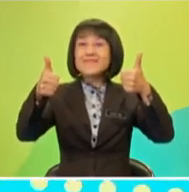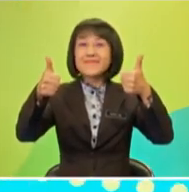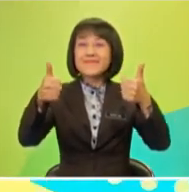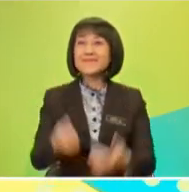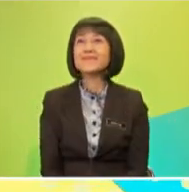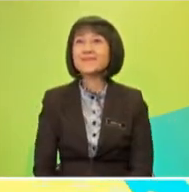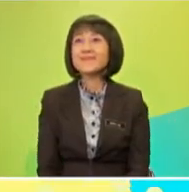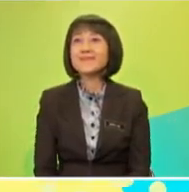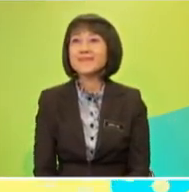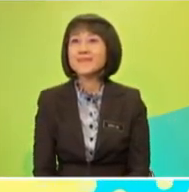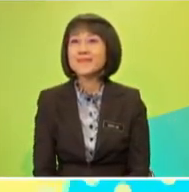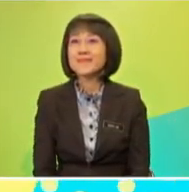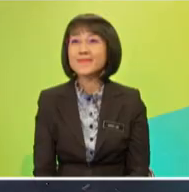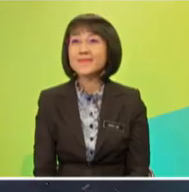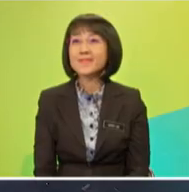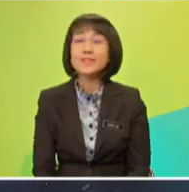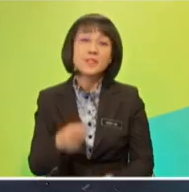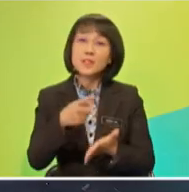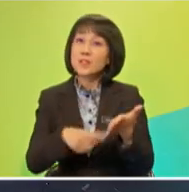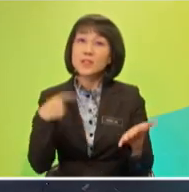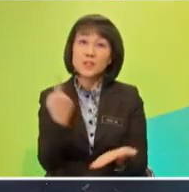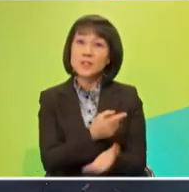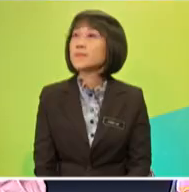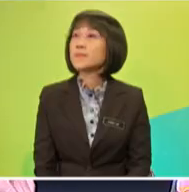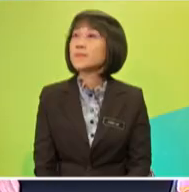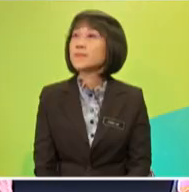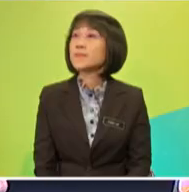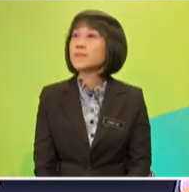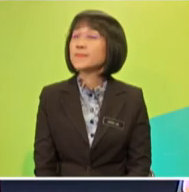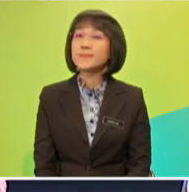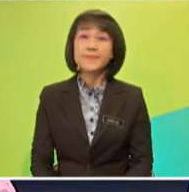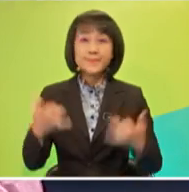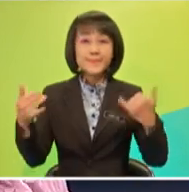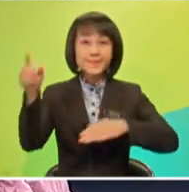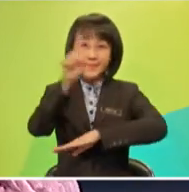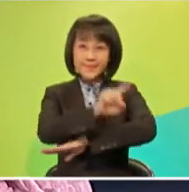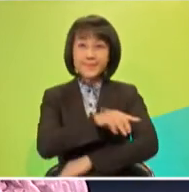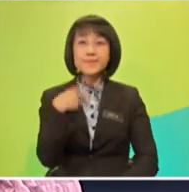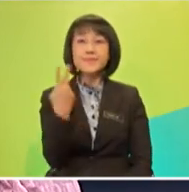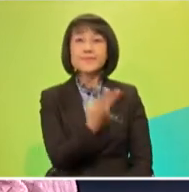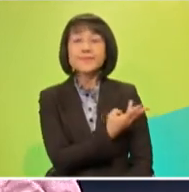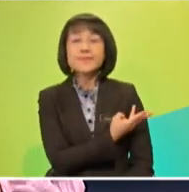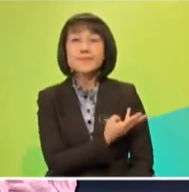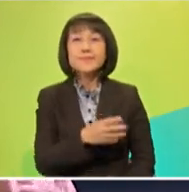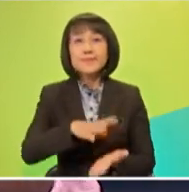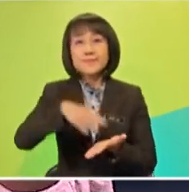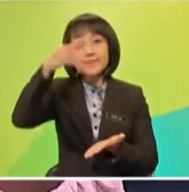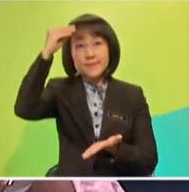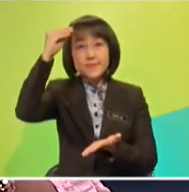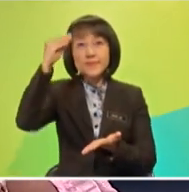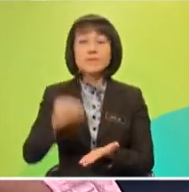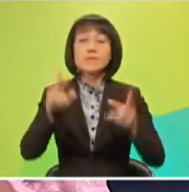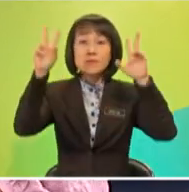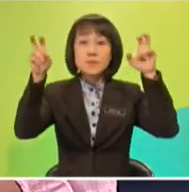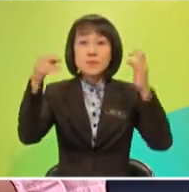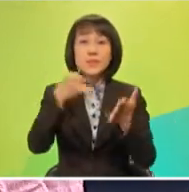Yes. Alright teacher, so what are we going to be doing today, teacher? Okay, today we'll be doing a topic on It's a Birthday